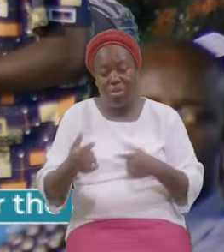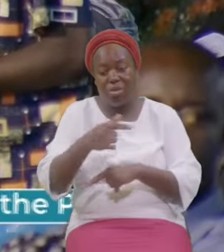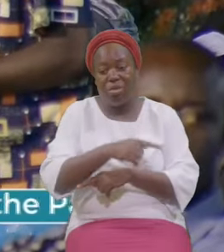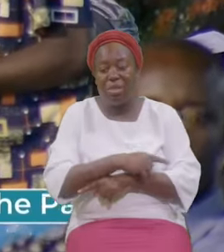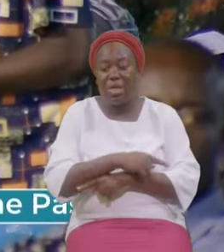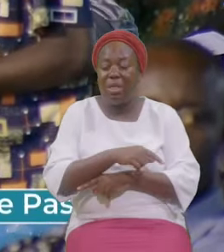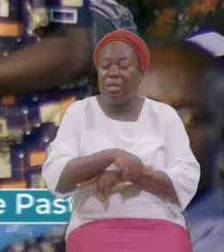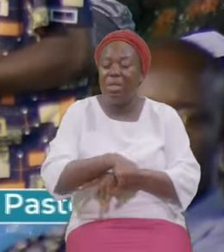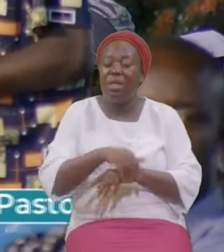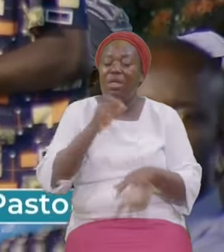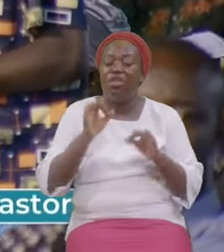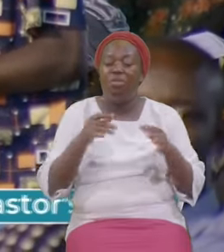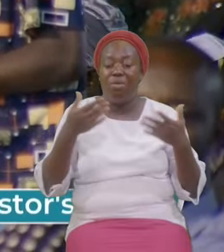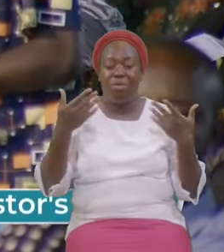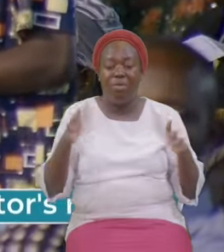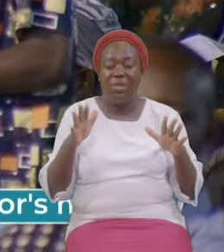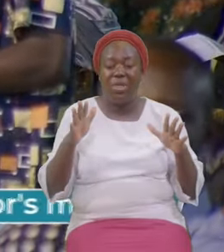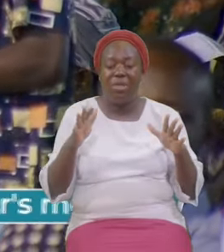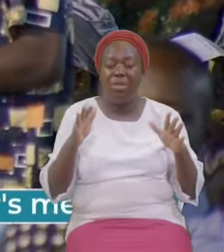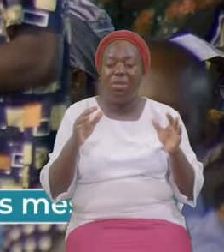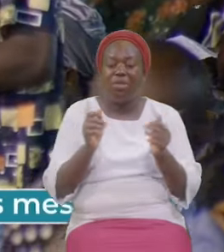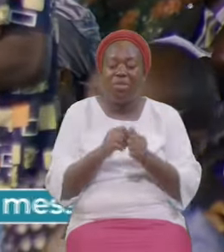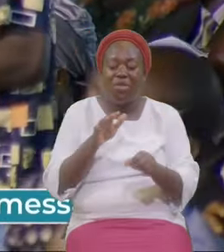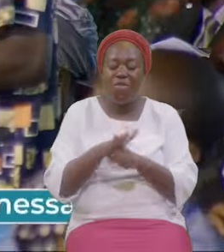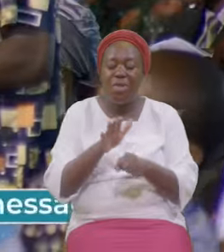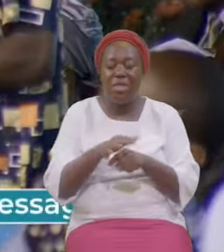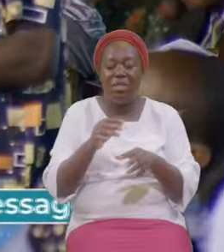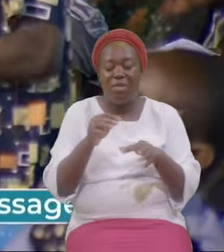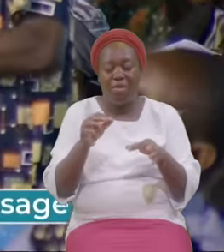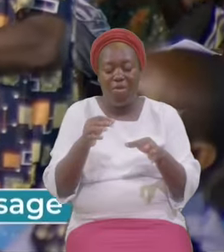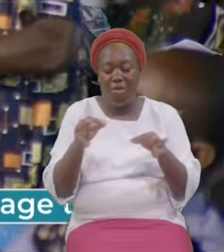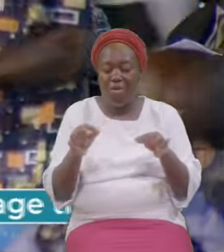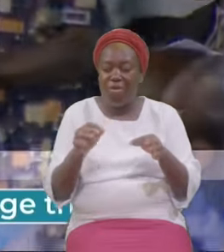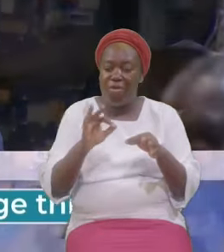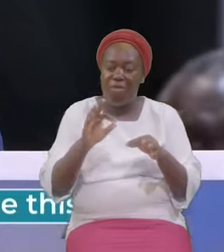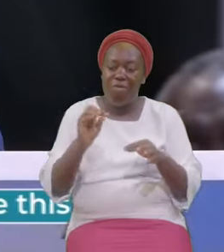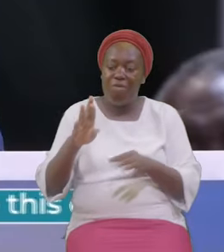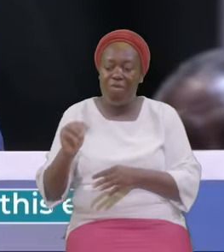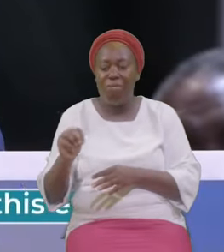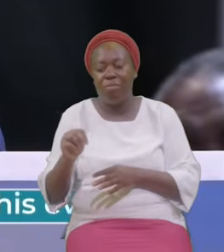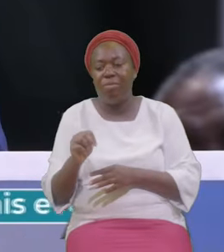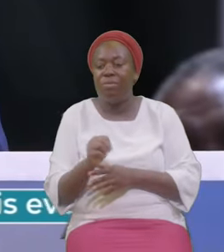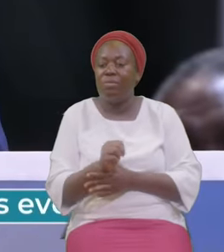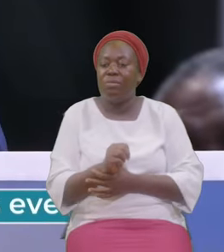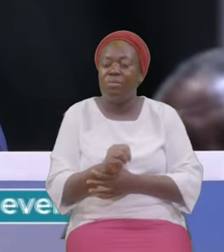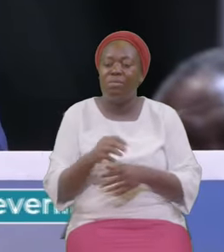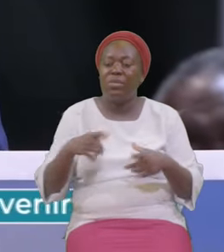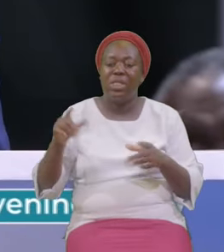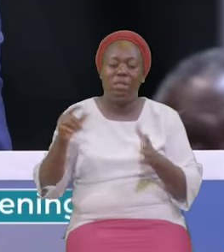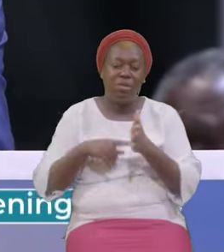with filling the forms, please, can we indicate by waving our hands to us?